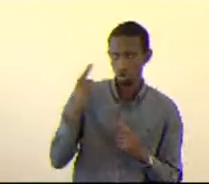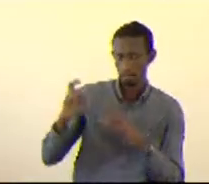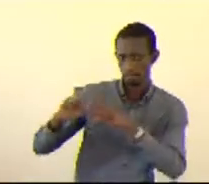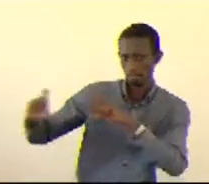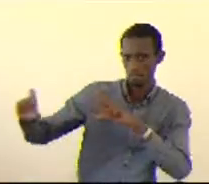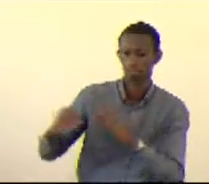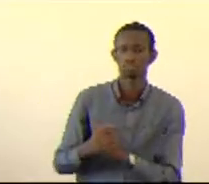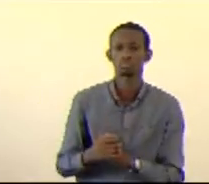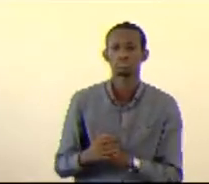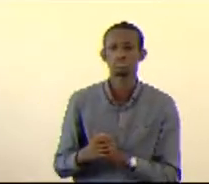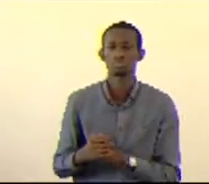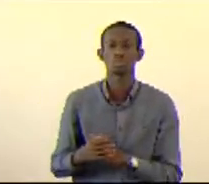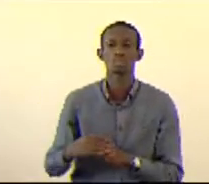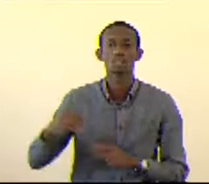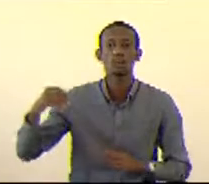is equal to ML.